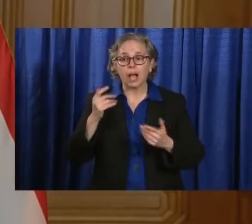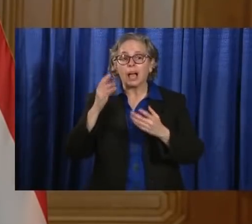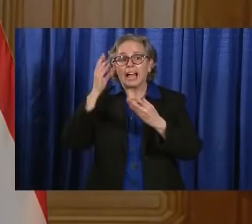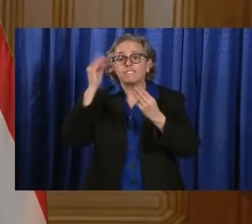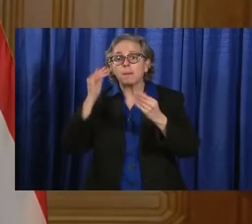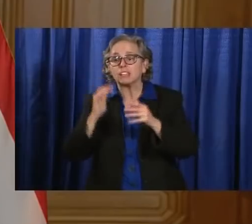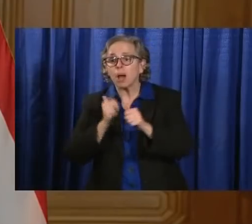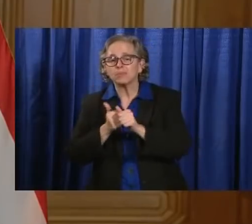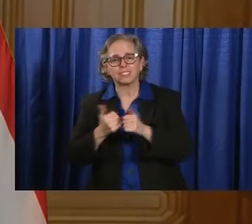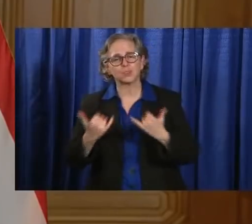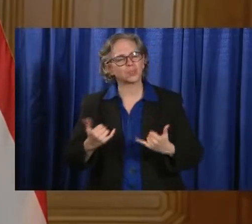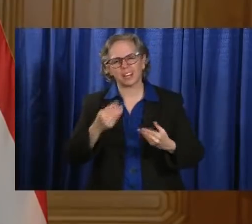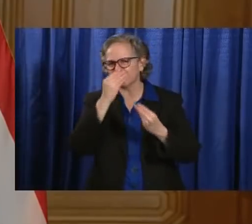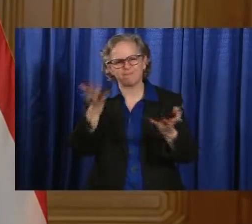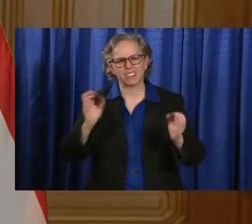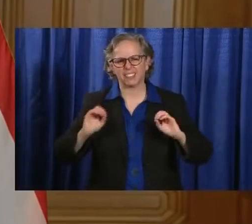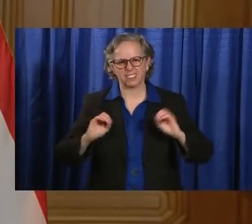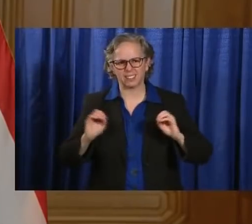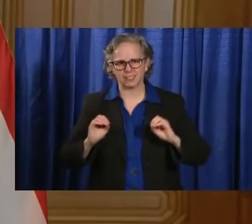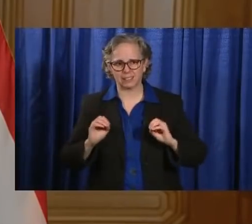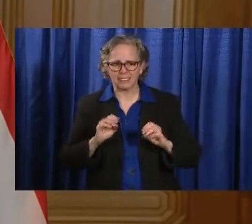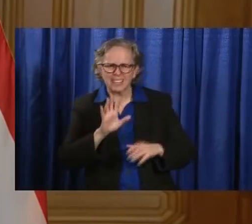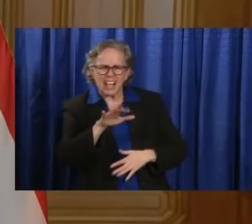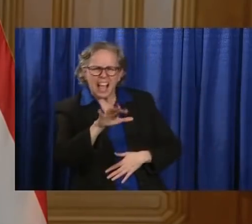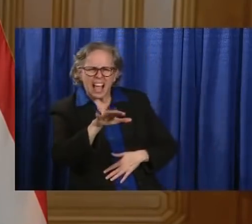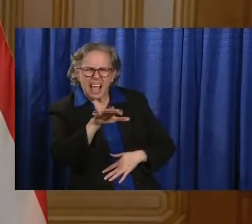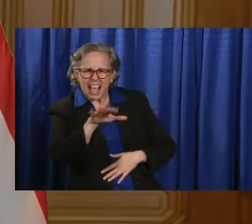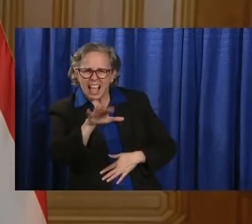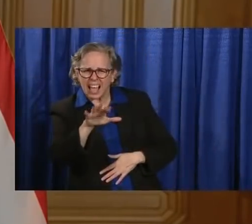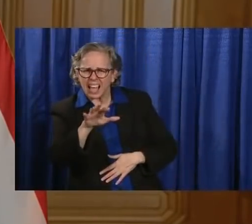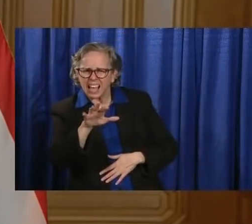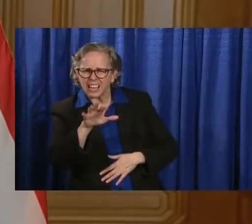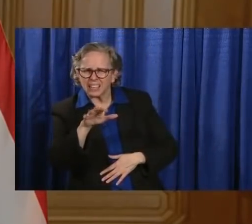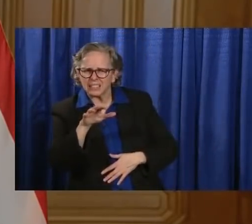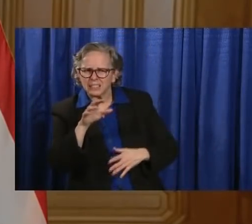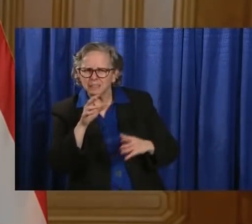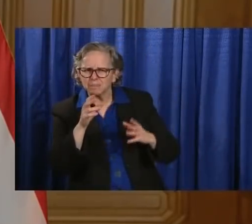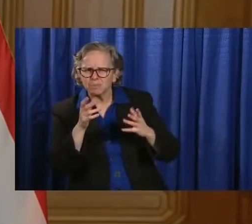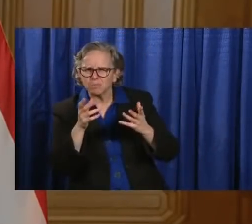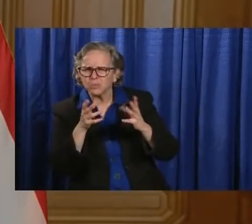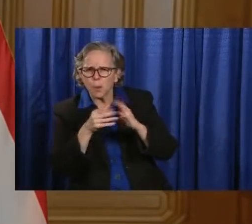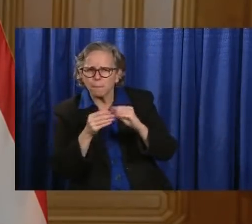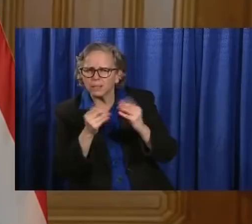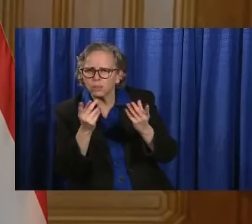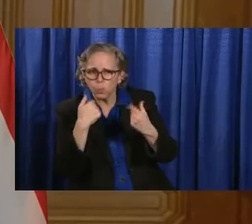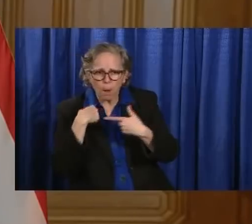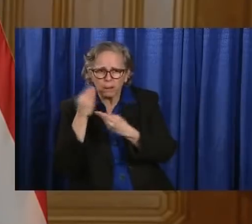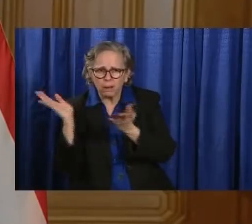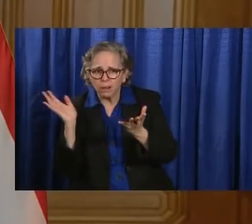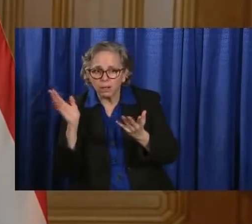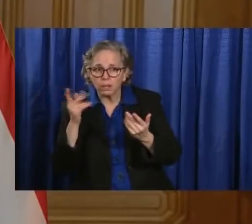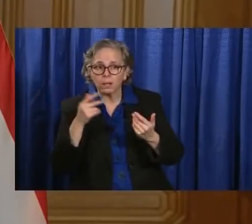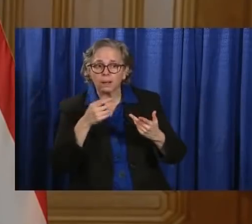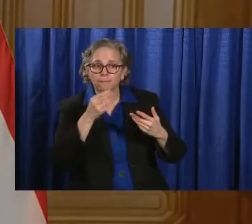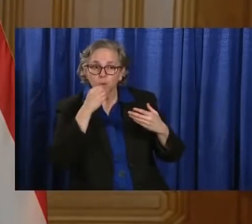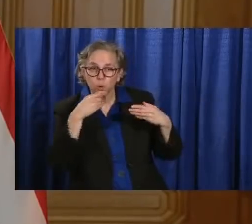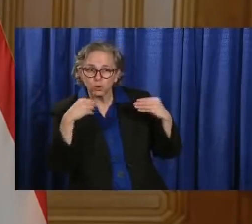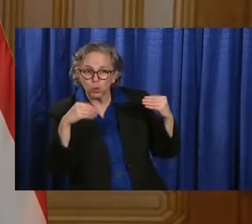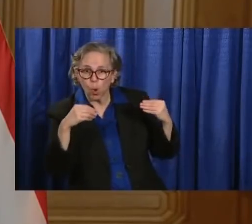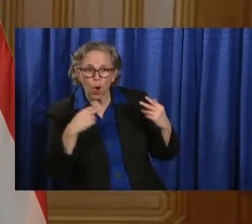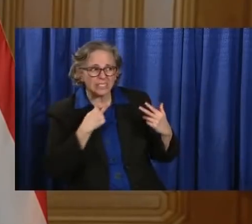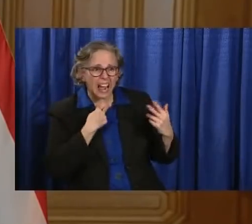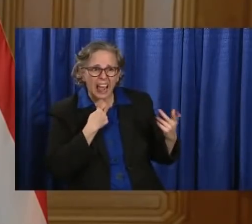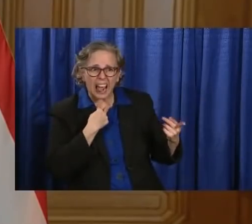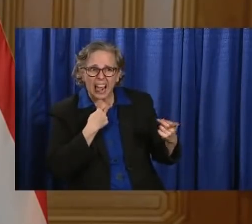your message be? Because something I'm hearing from them is the fact that because some of the grocery stores are so strapped with people stocking up on stuff, that's